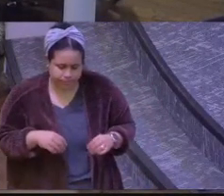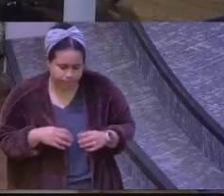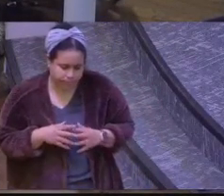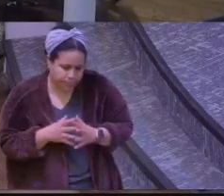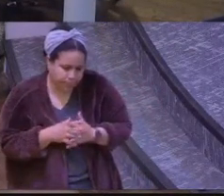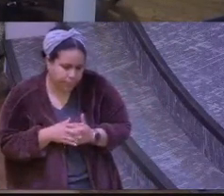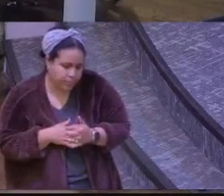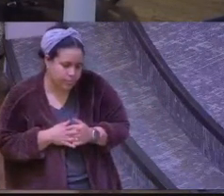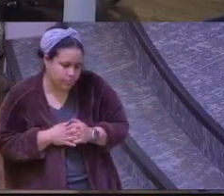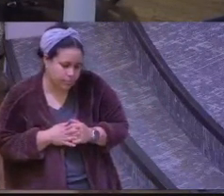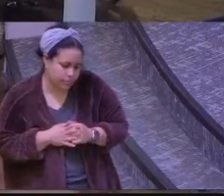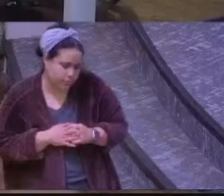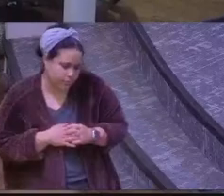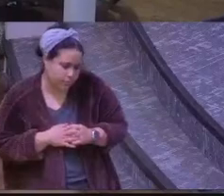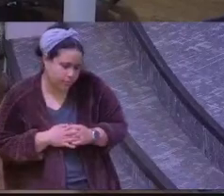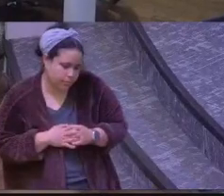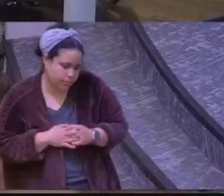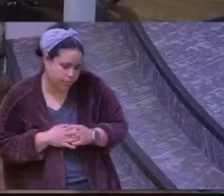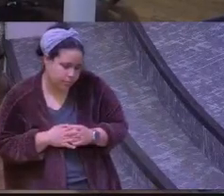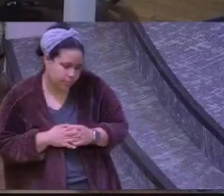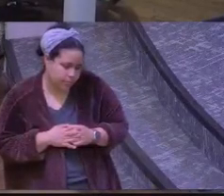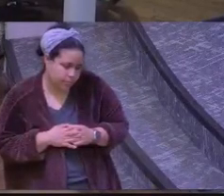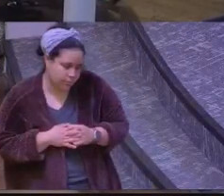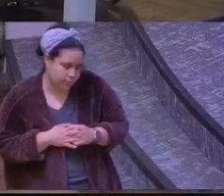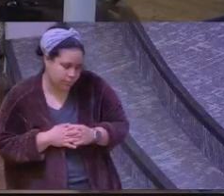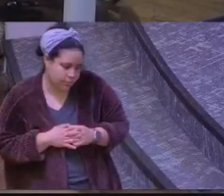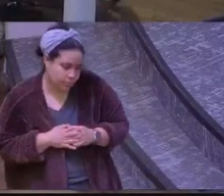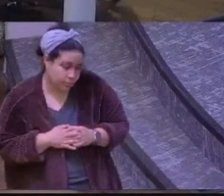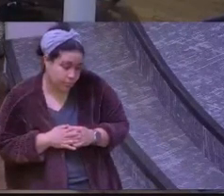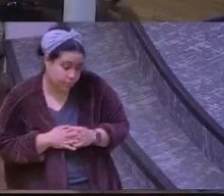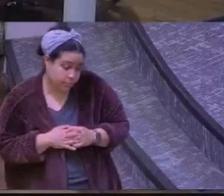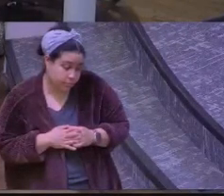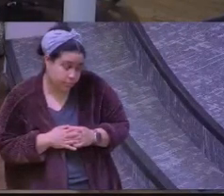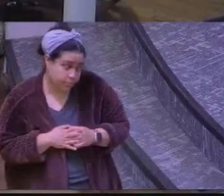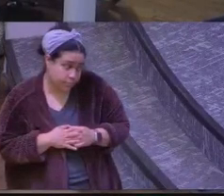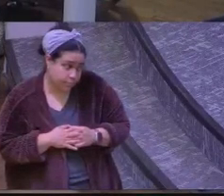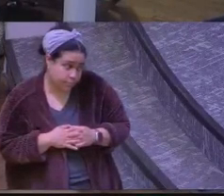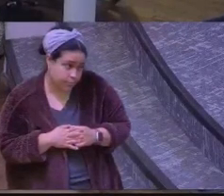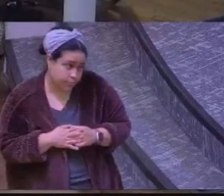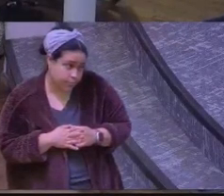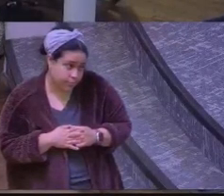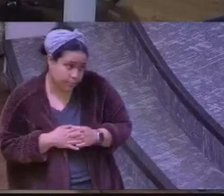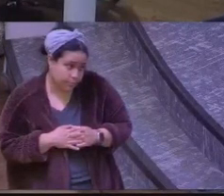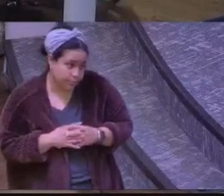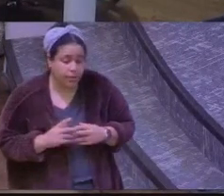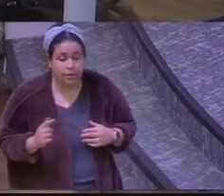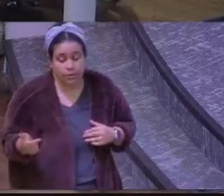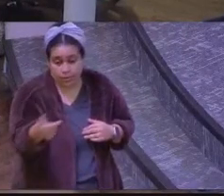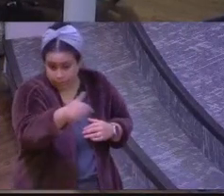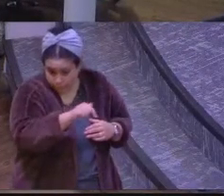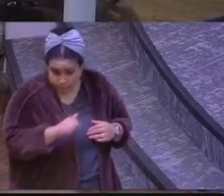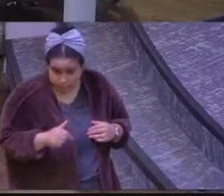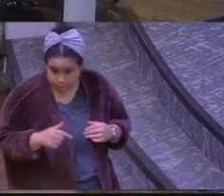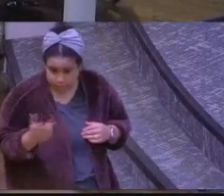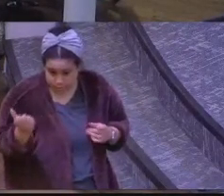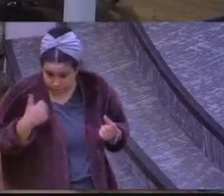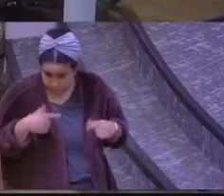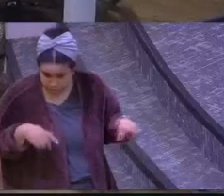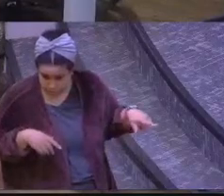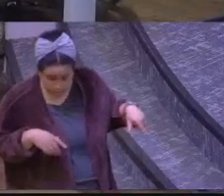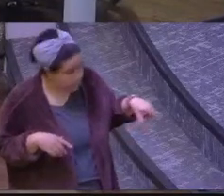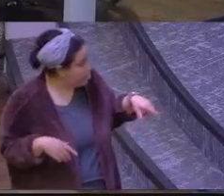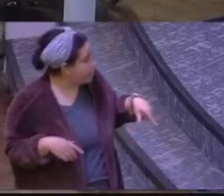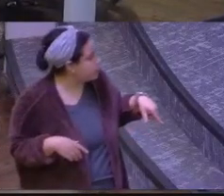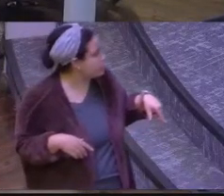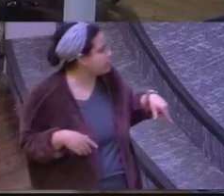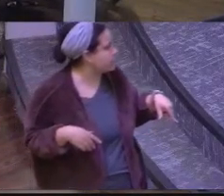All right, do we want to go back around? Does anyone else have any questions, or would you all? Yes, Dr. Gant?